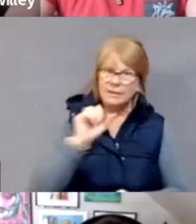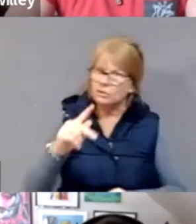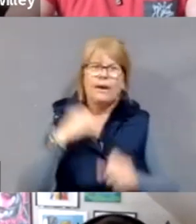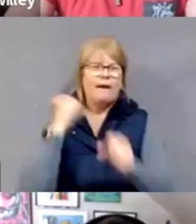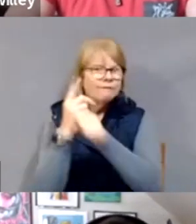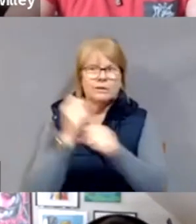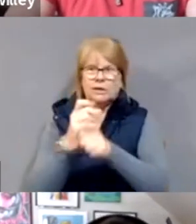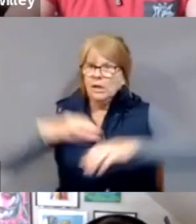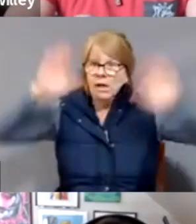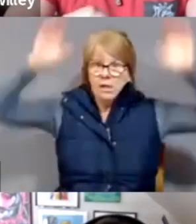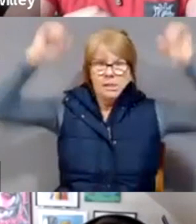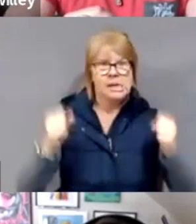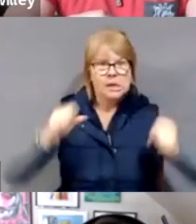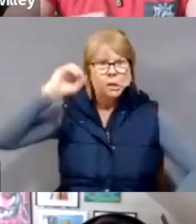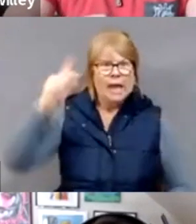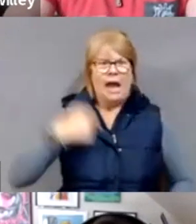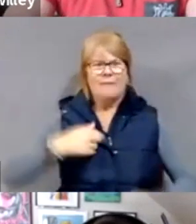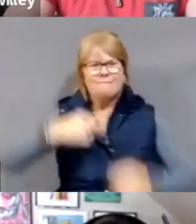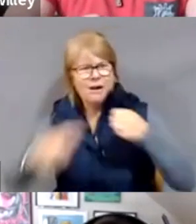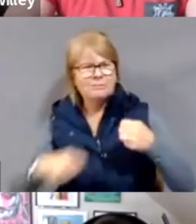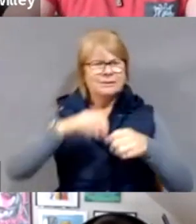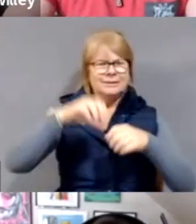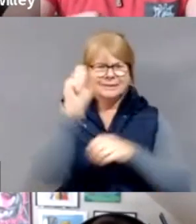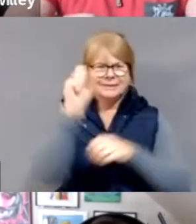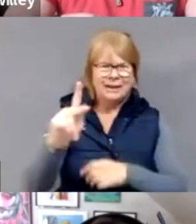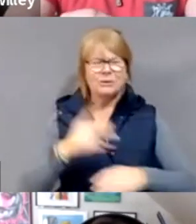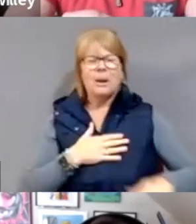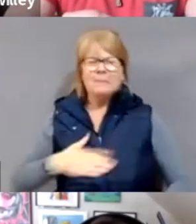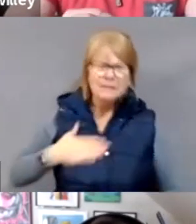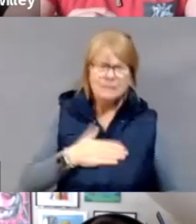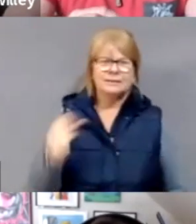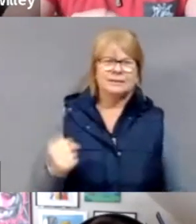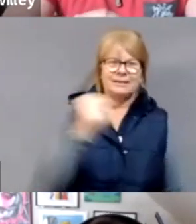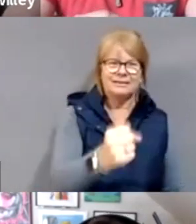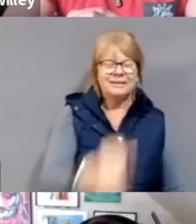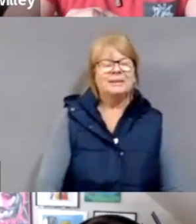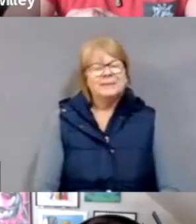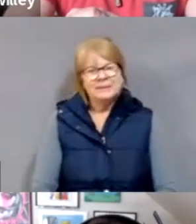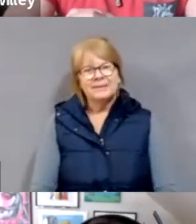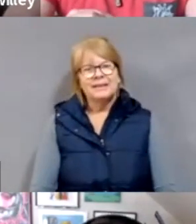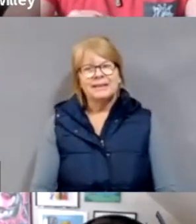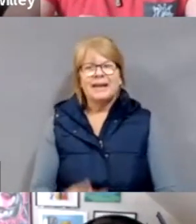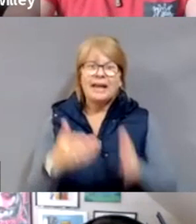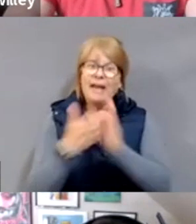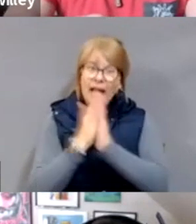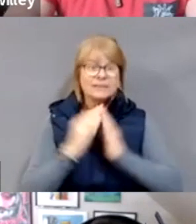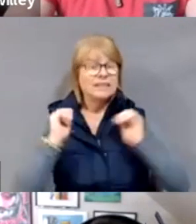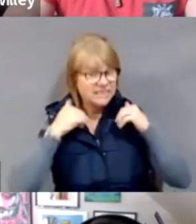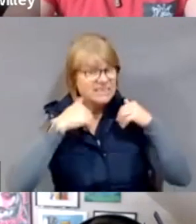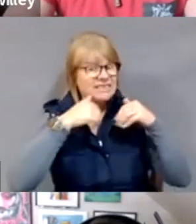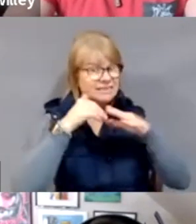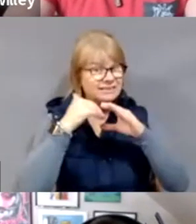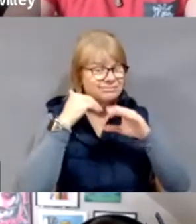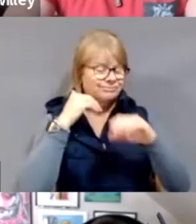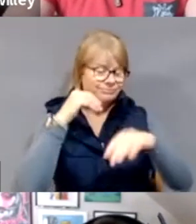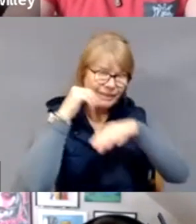like, I am a Saskatchewan person, please hire me. And I would ask to send a tape and they would usually say,